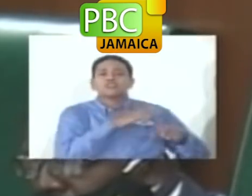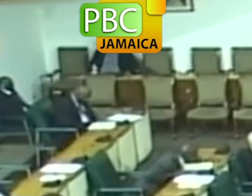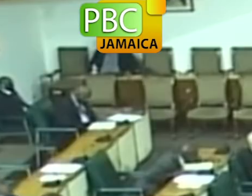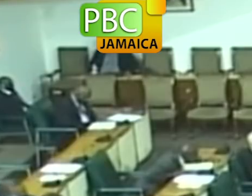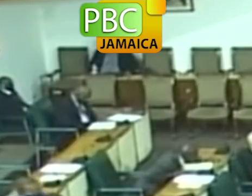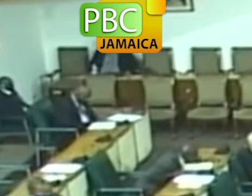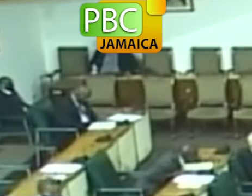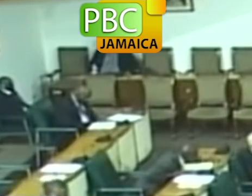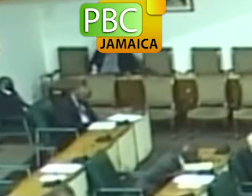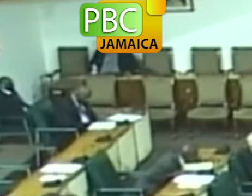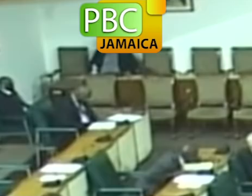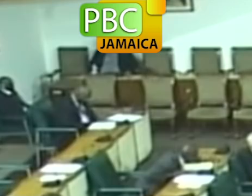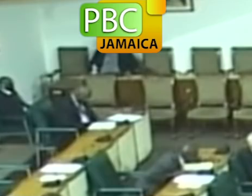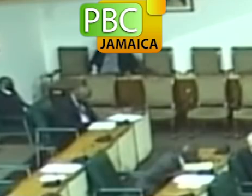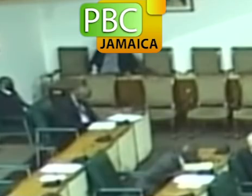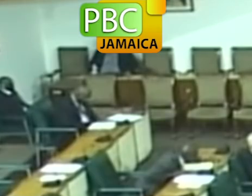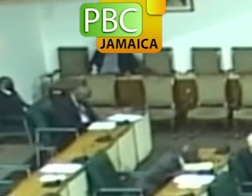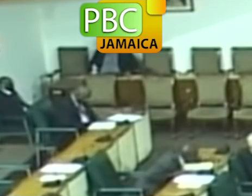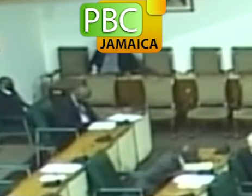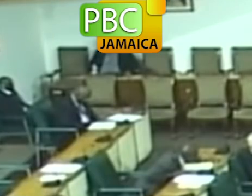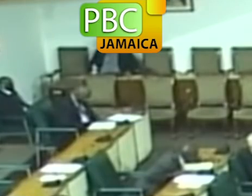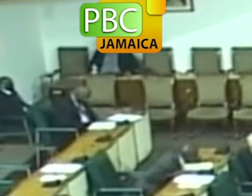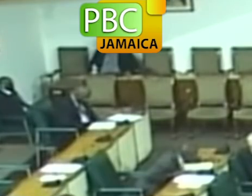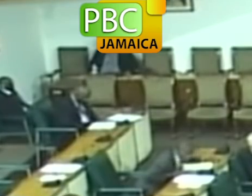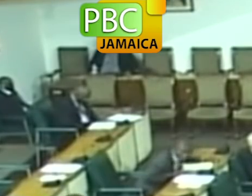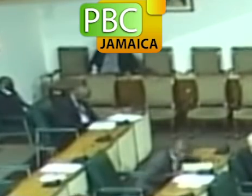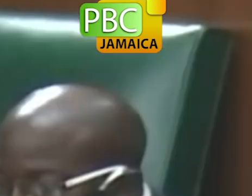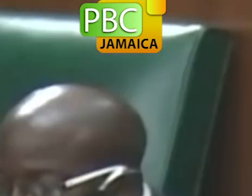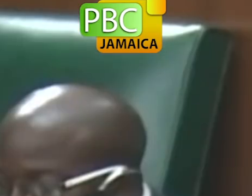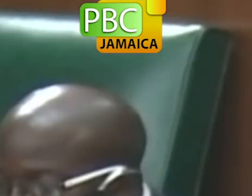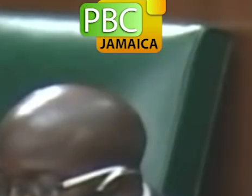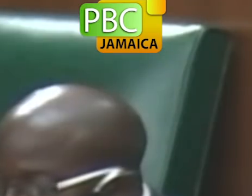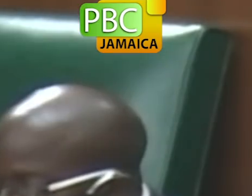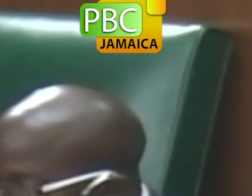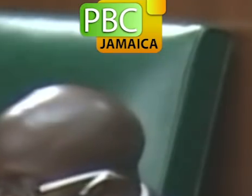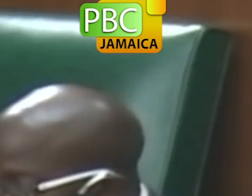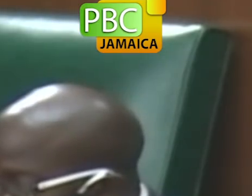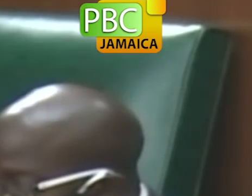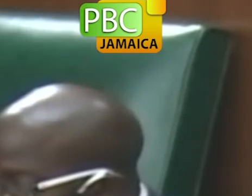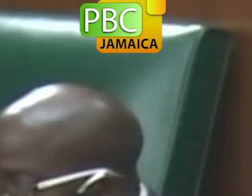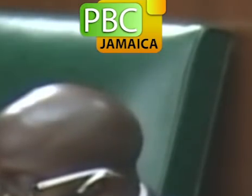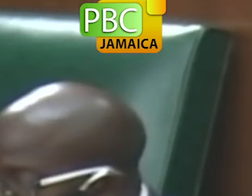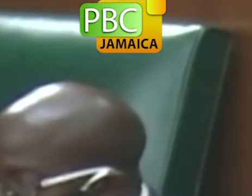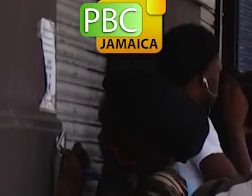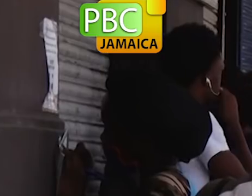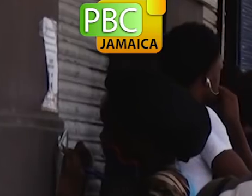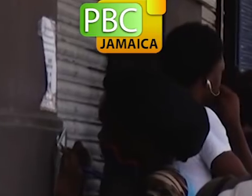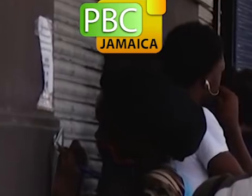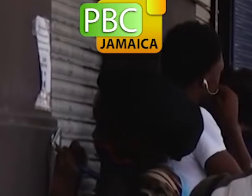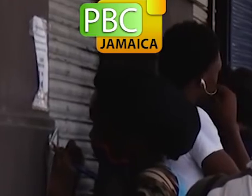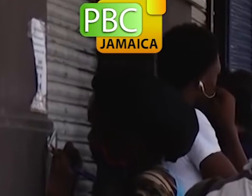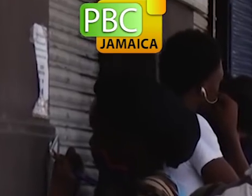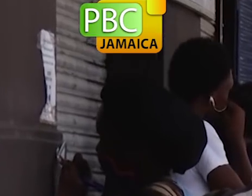function. Making her sectoral presentation in the House of Parliament on Wednesday, Minister Williams touted recently passed